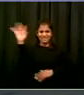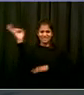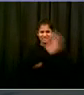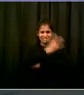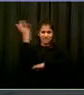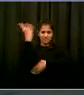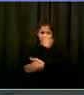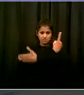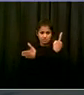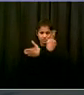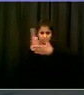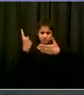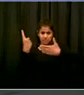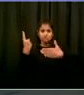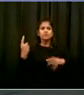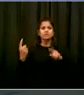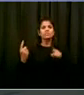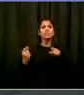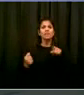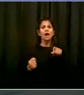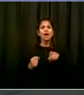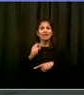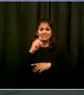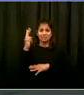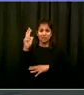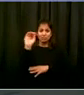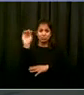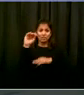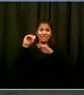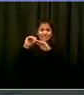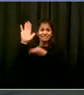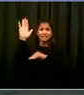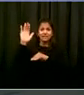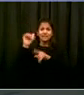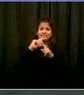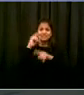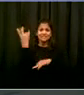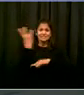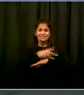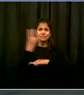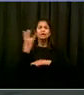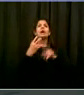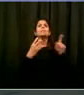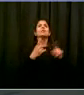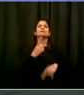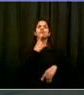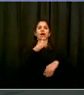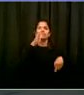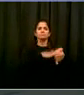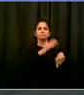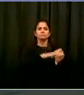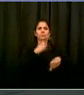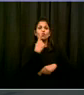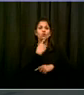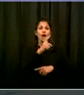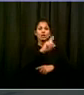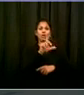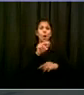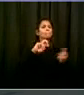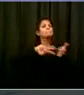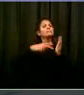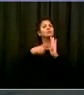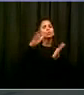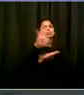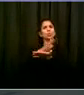cases. So in the red zone, all schools would be closed. In this case, they already are, all public and non-public schools.